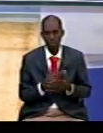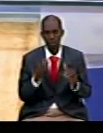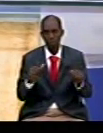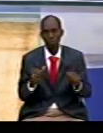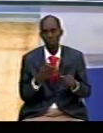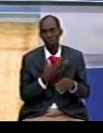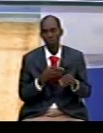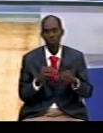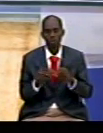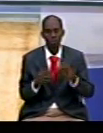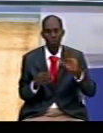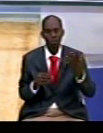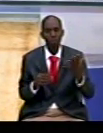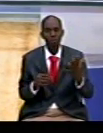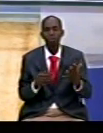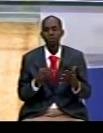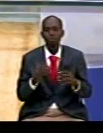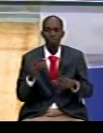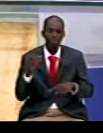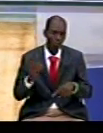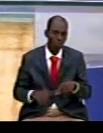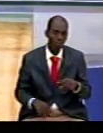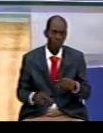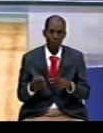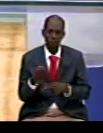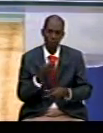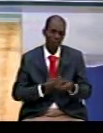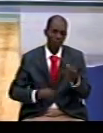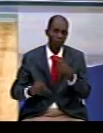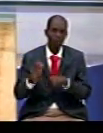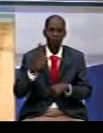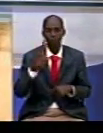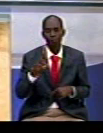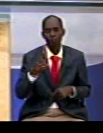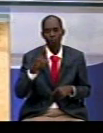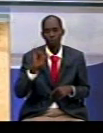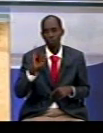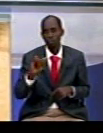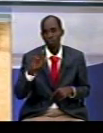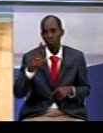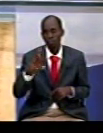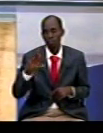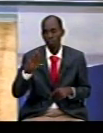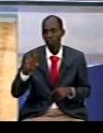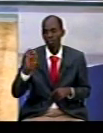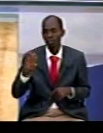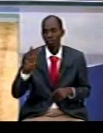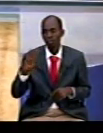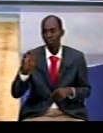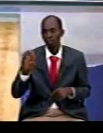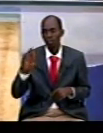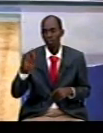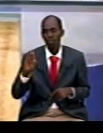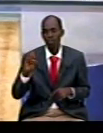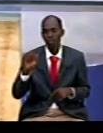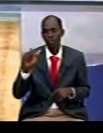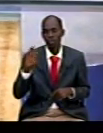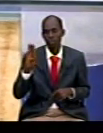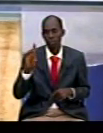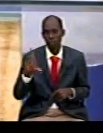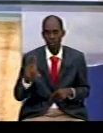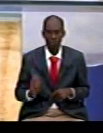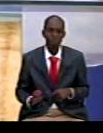an irreversible miracle. She got it. Satan could not take it away.